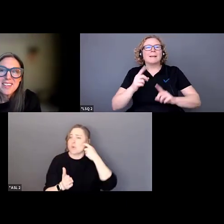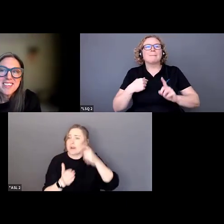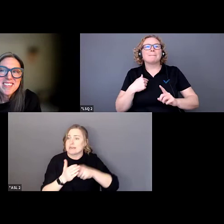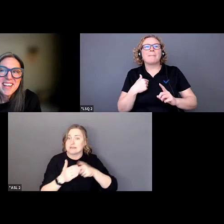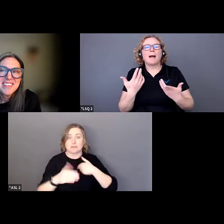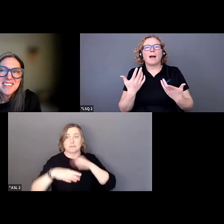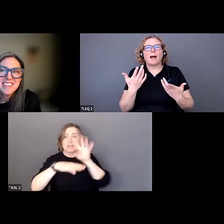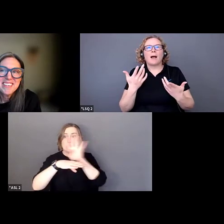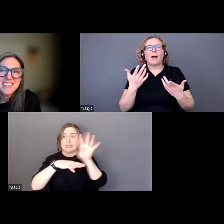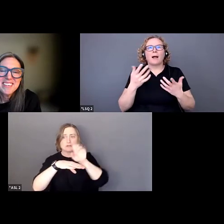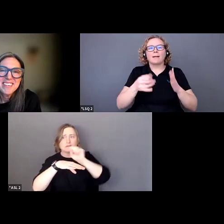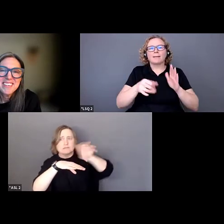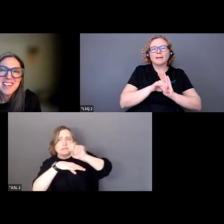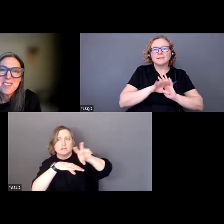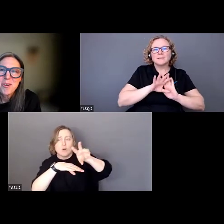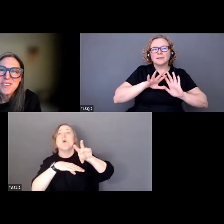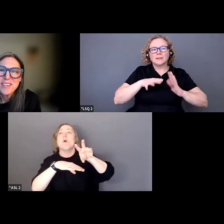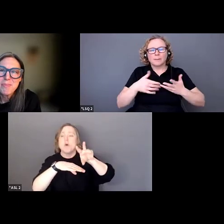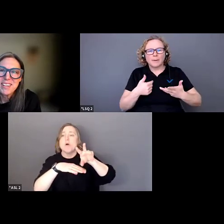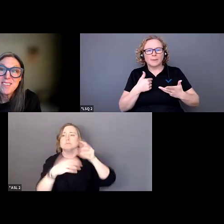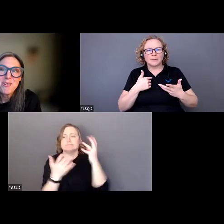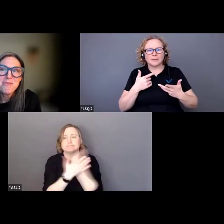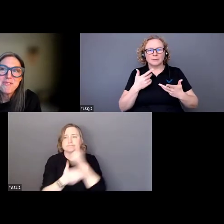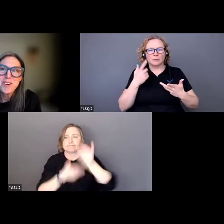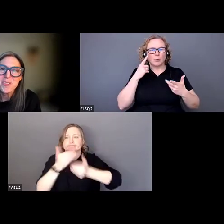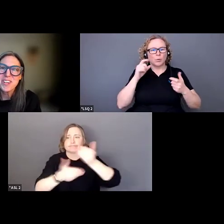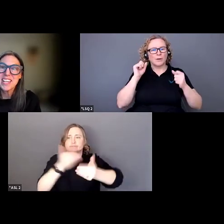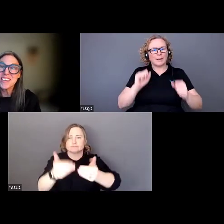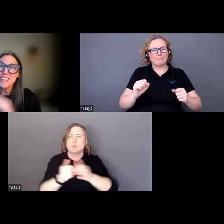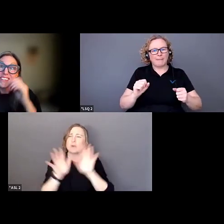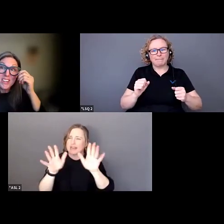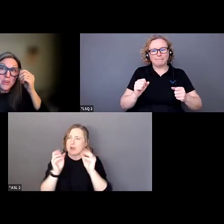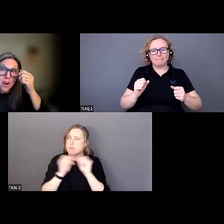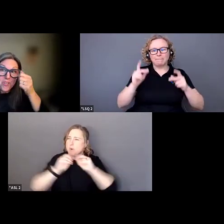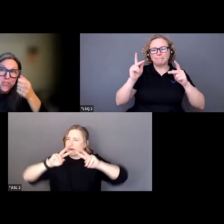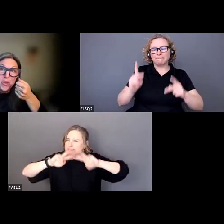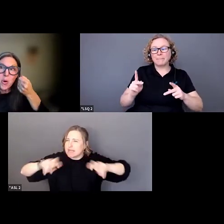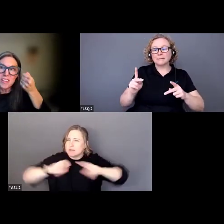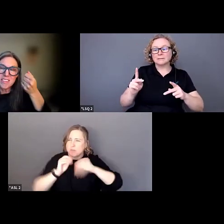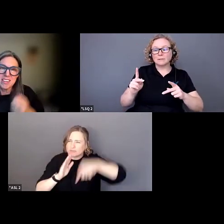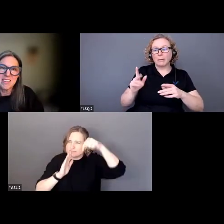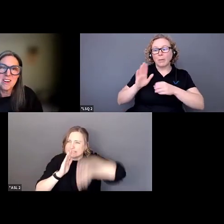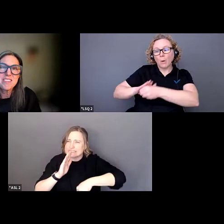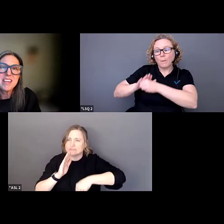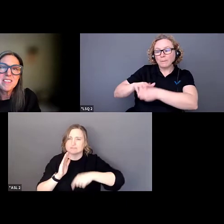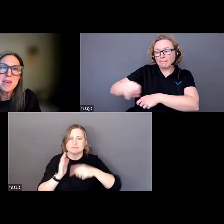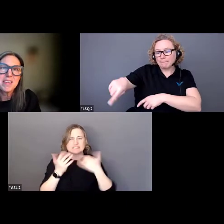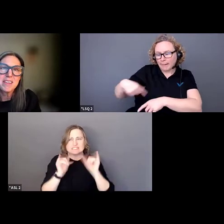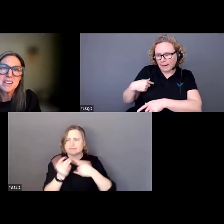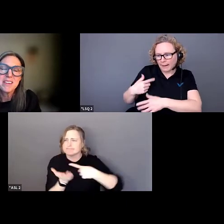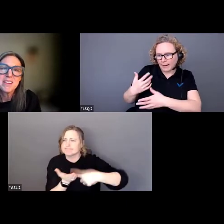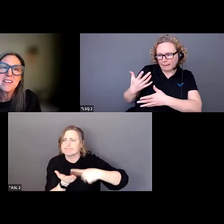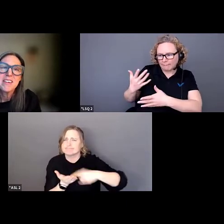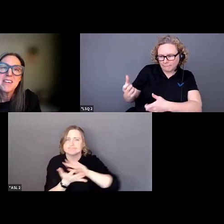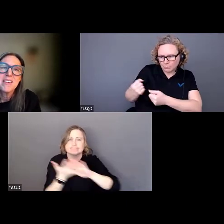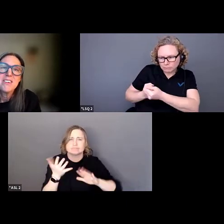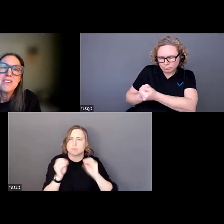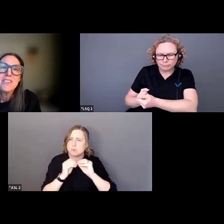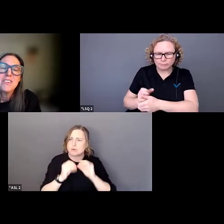Now let's extend. Let's go deeper. Let's go further. Let's continue our nuancing, our sense making.